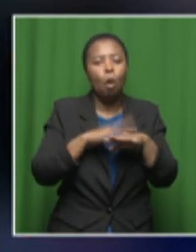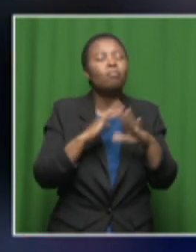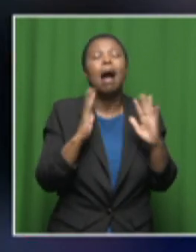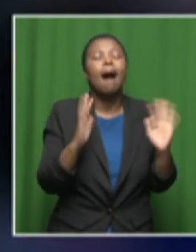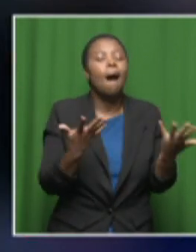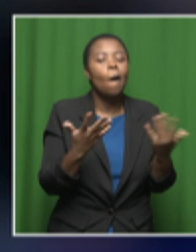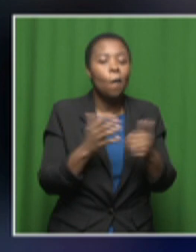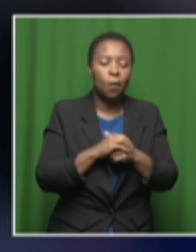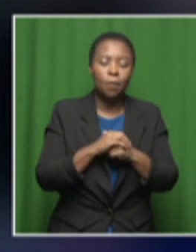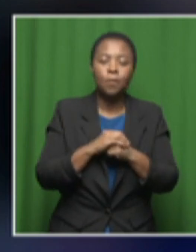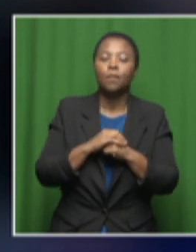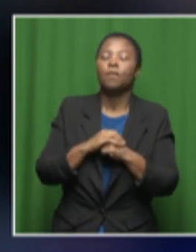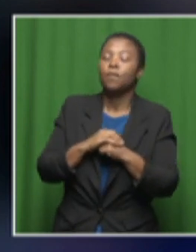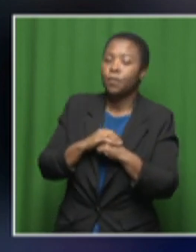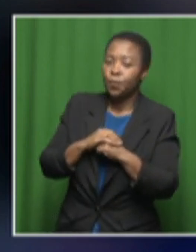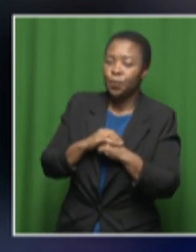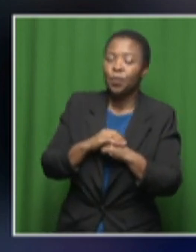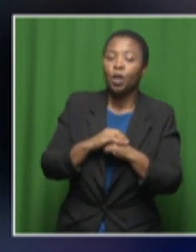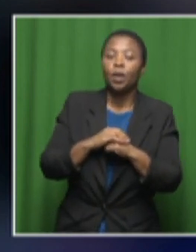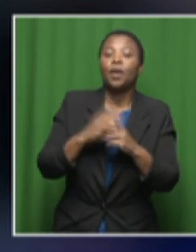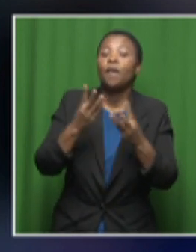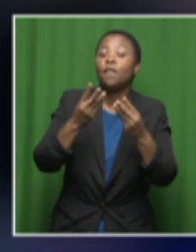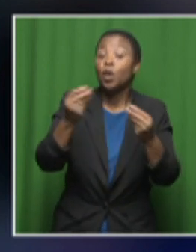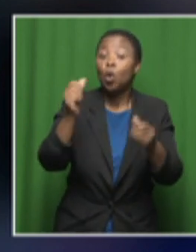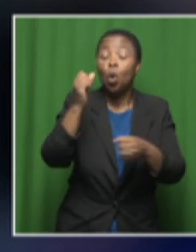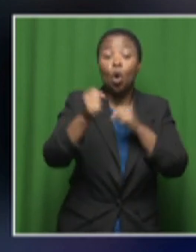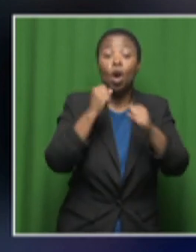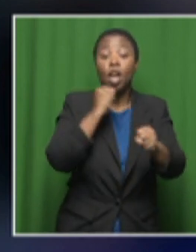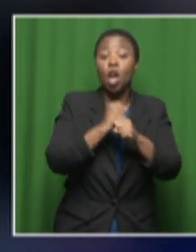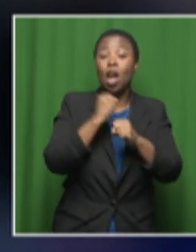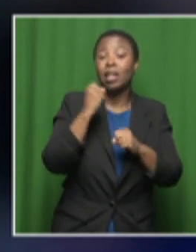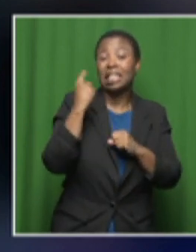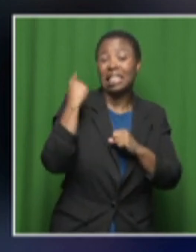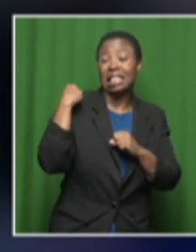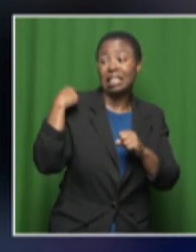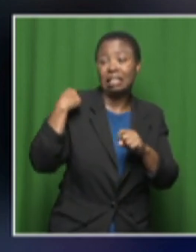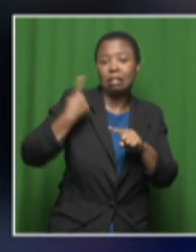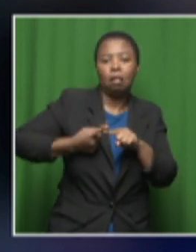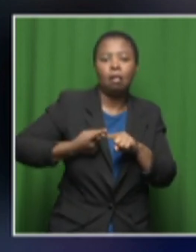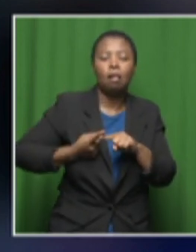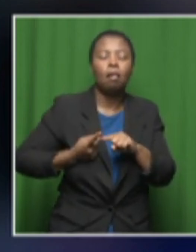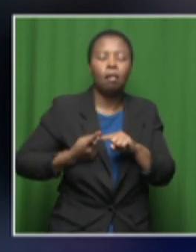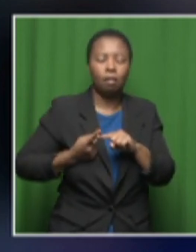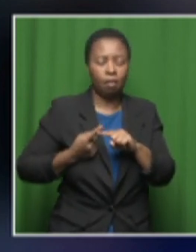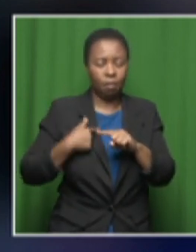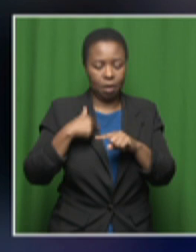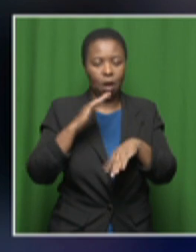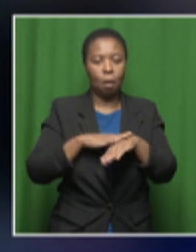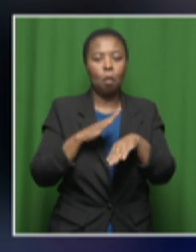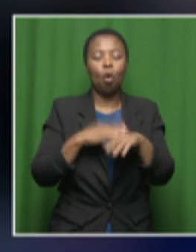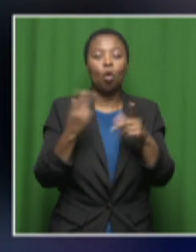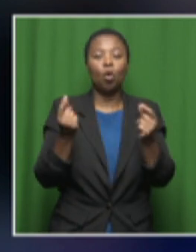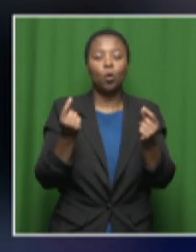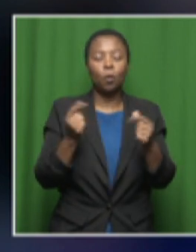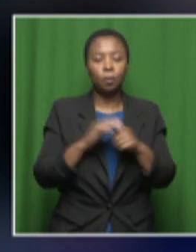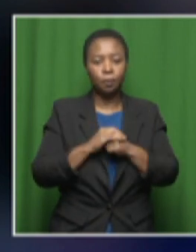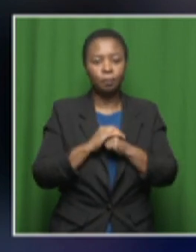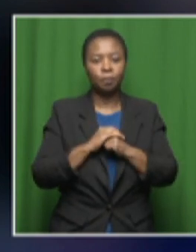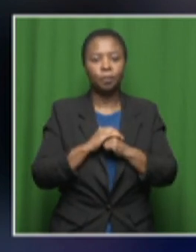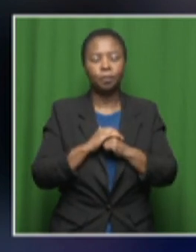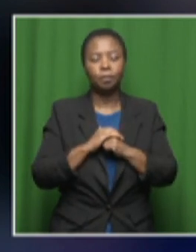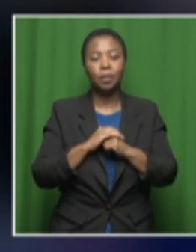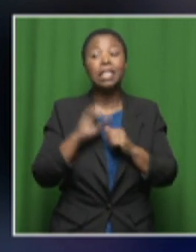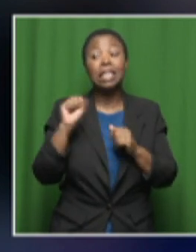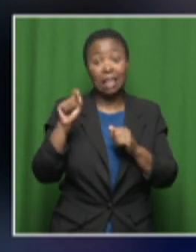Over the last few years, I have delved more and more into what